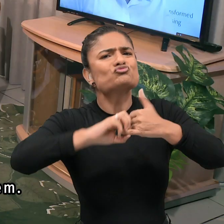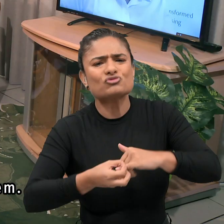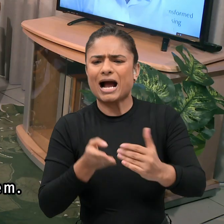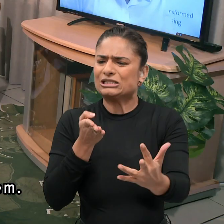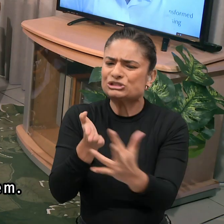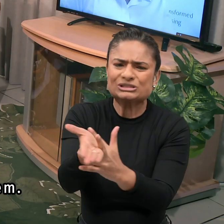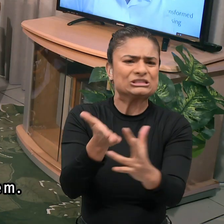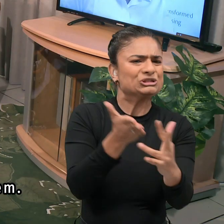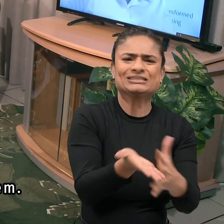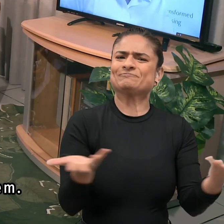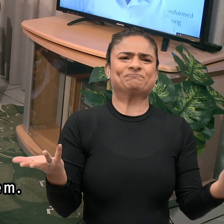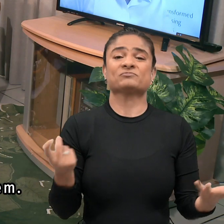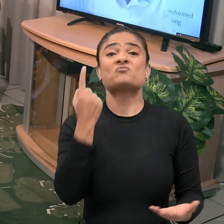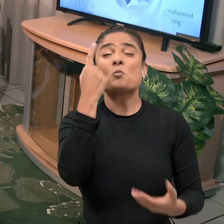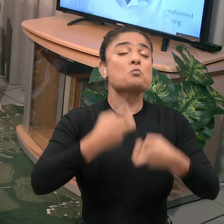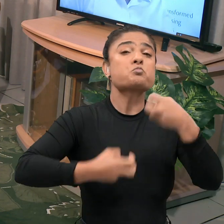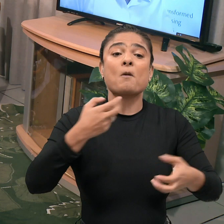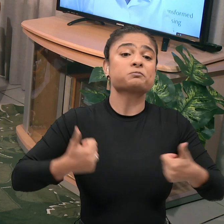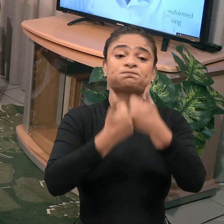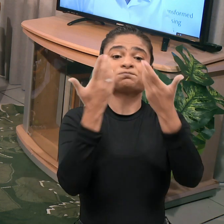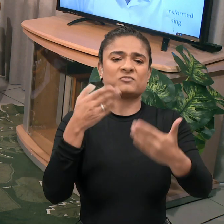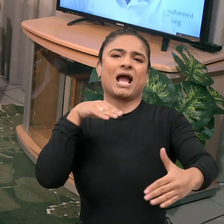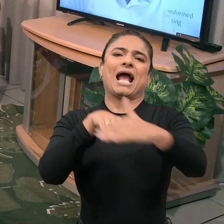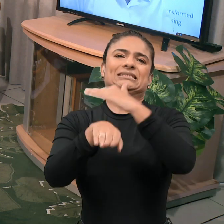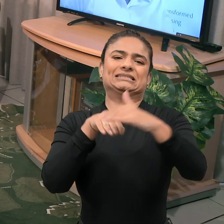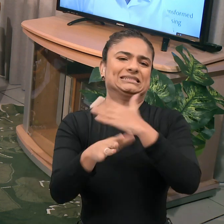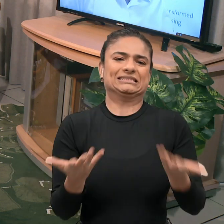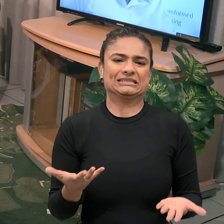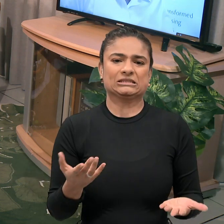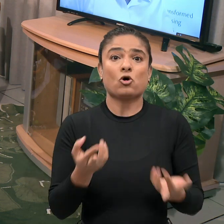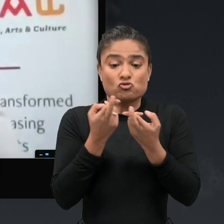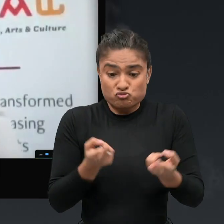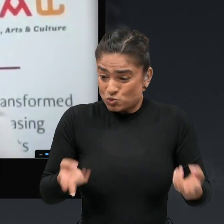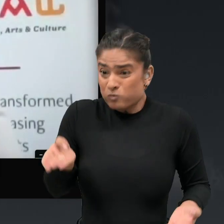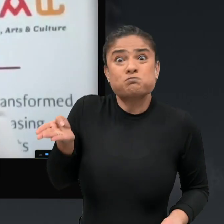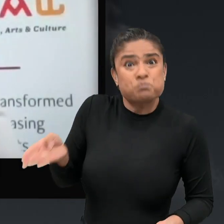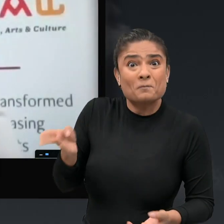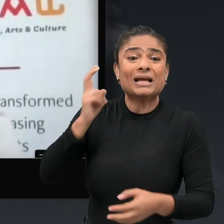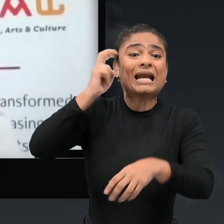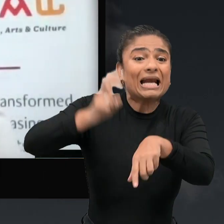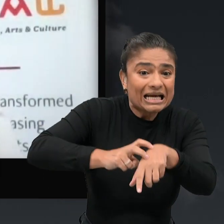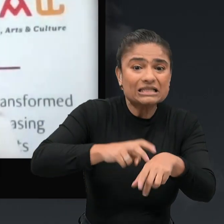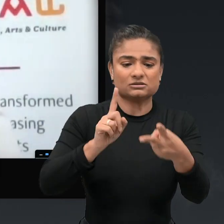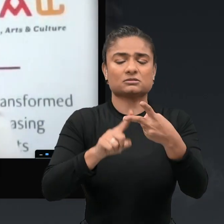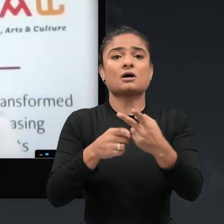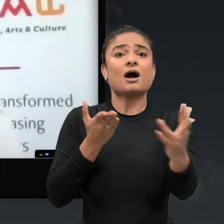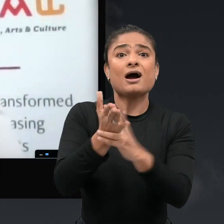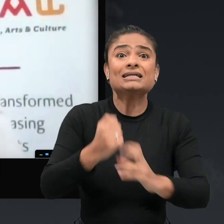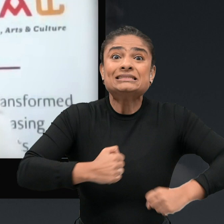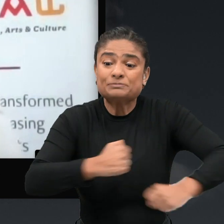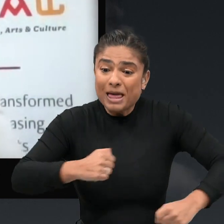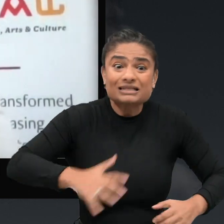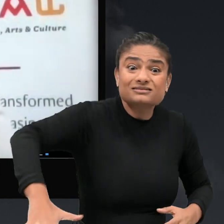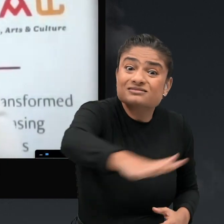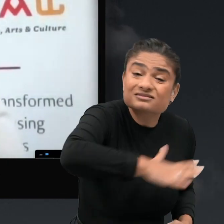can't reach out to them? And one of the reasons is accessibilities and the resources that are required for them